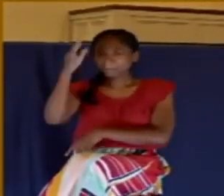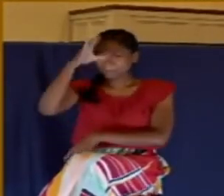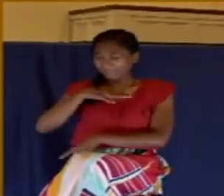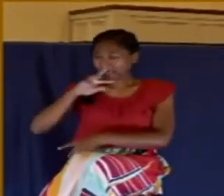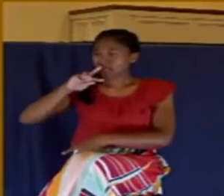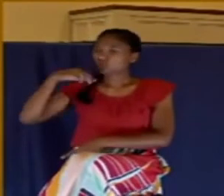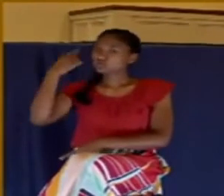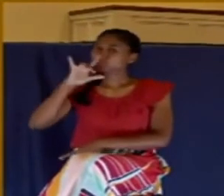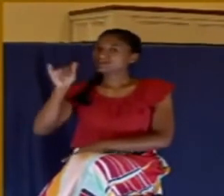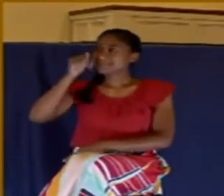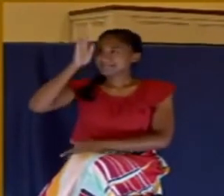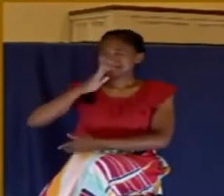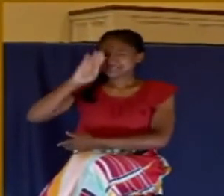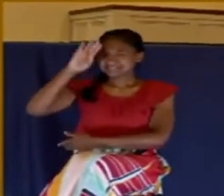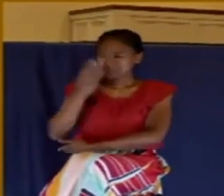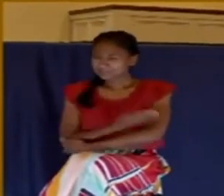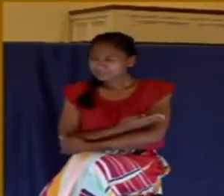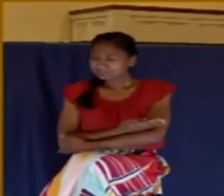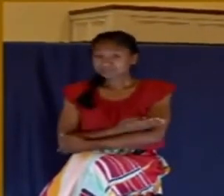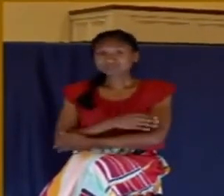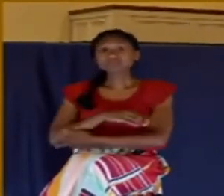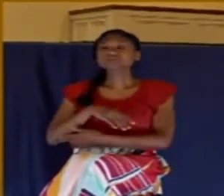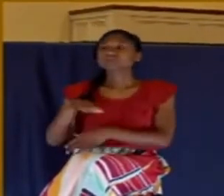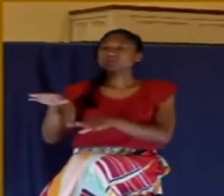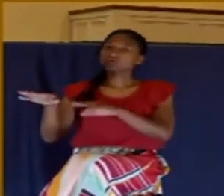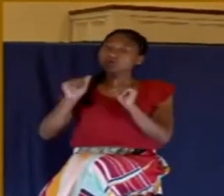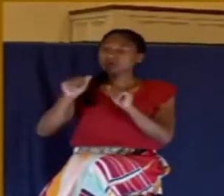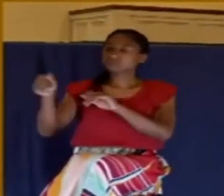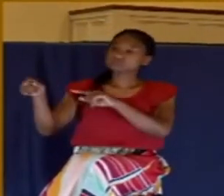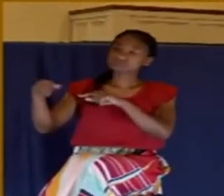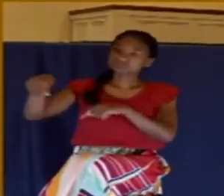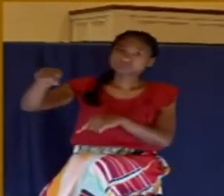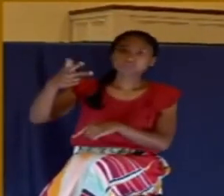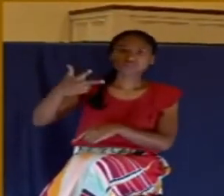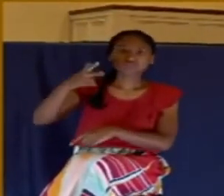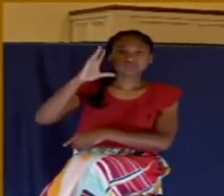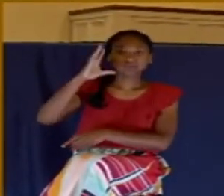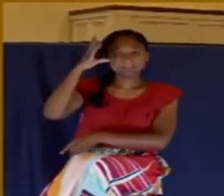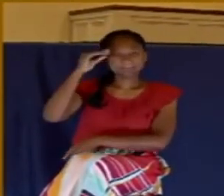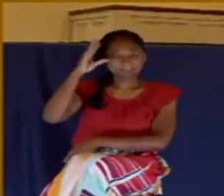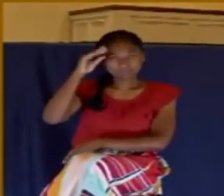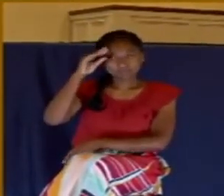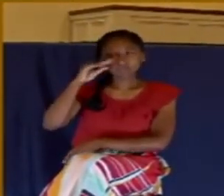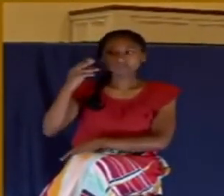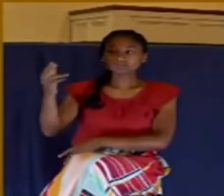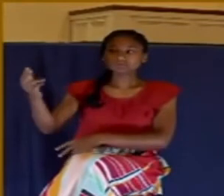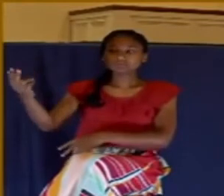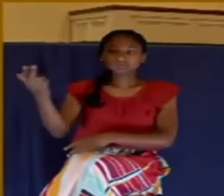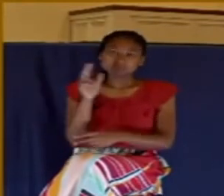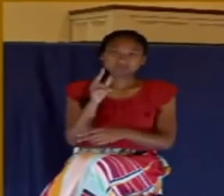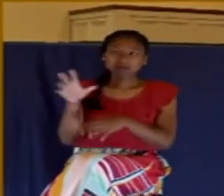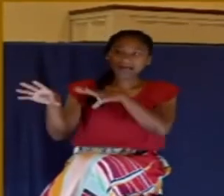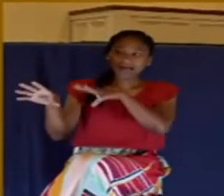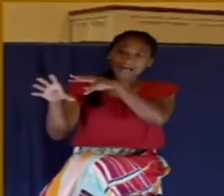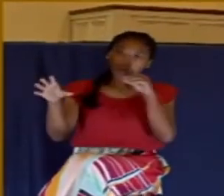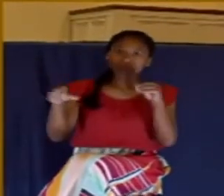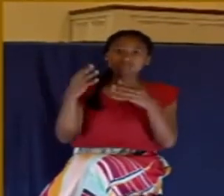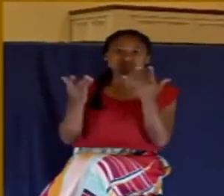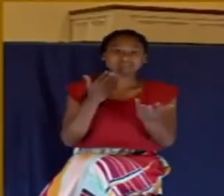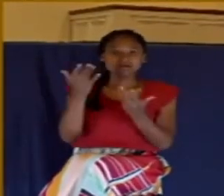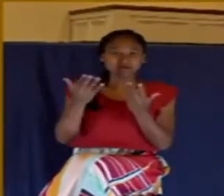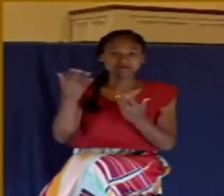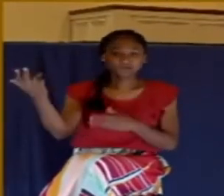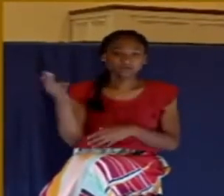They came out of the fire. The Bible says they came out of the fire without even the smell of smoke on them. I wish I could